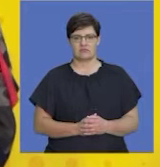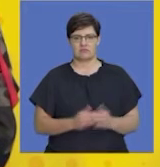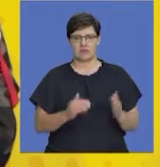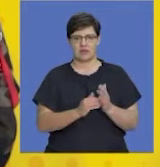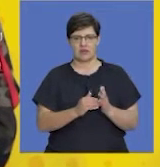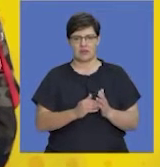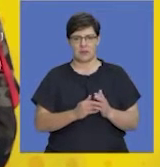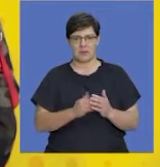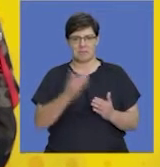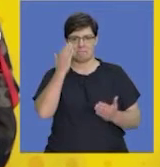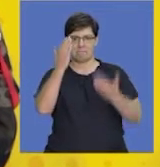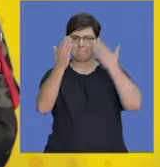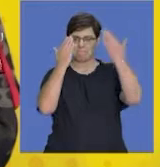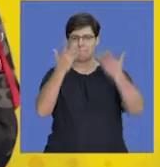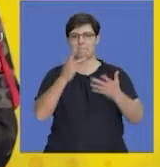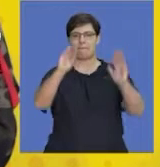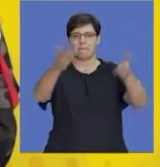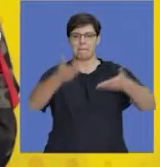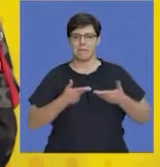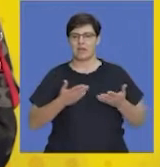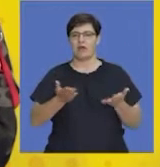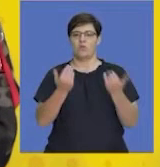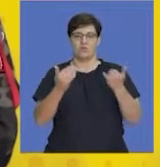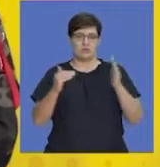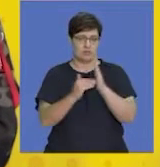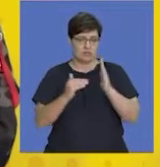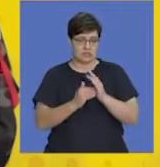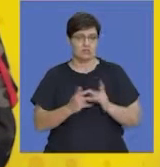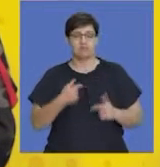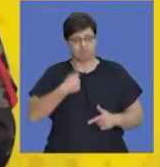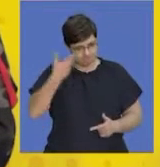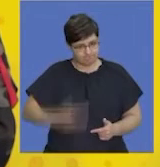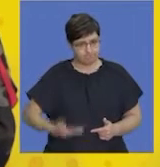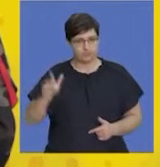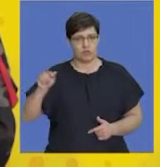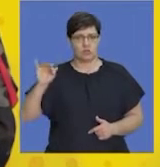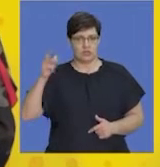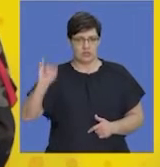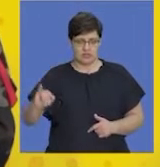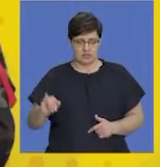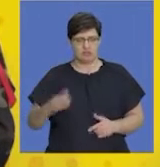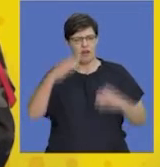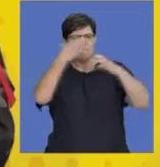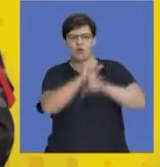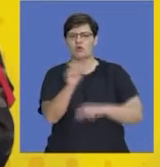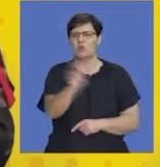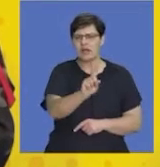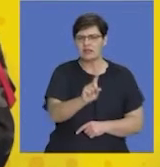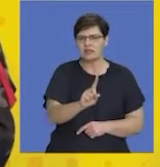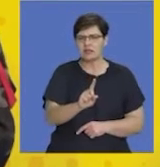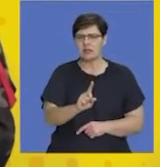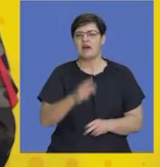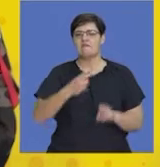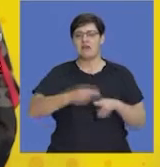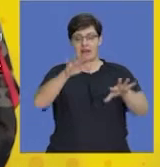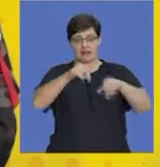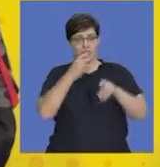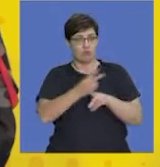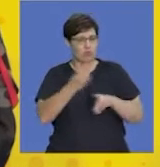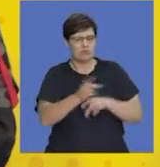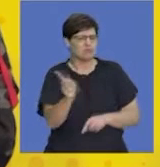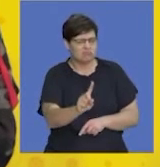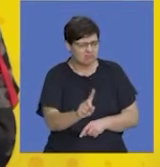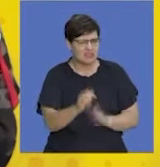Hello Matrix and welcome to Was a Matrix. My name is Luni and today we're focusing on your final exam prep for